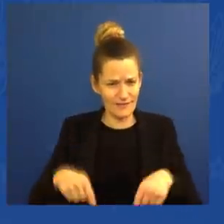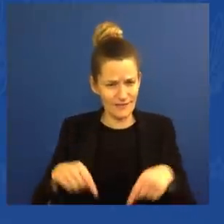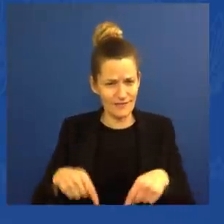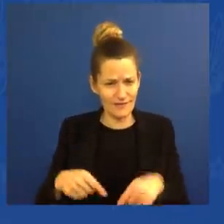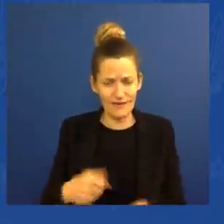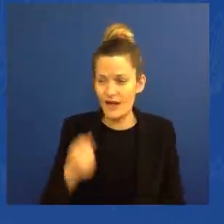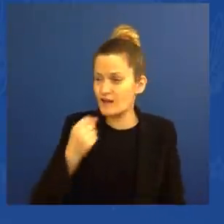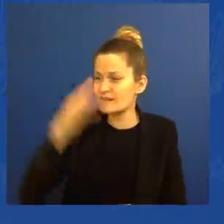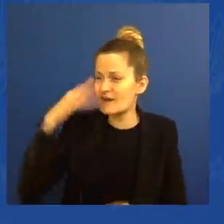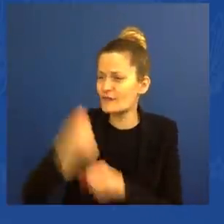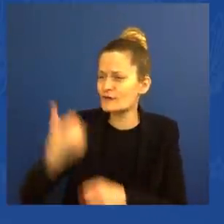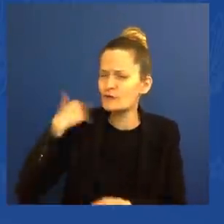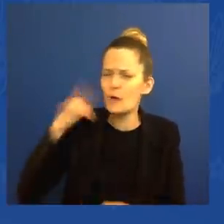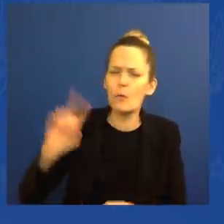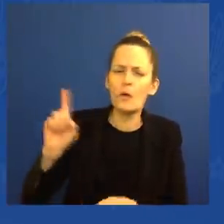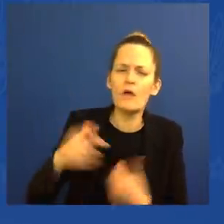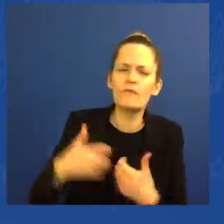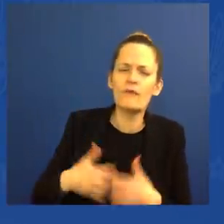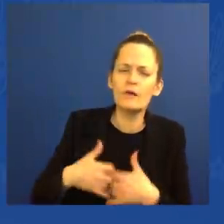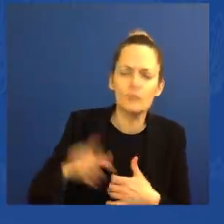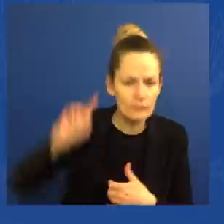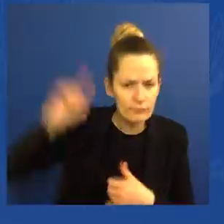America again.